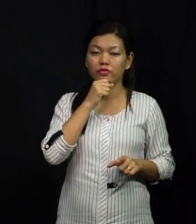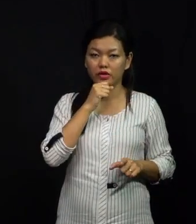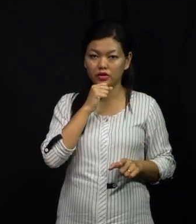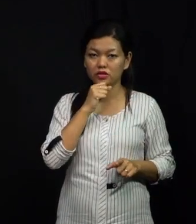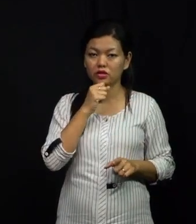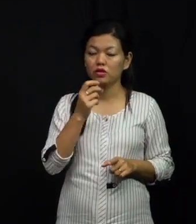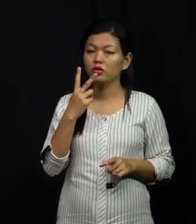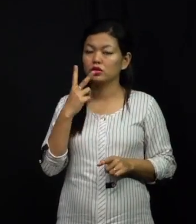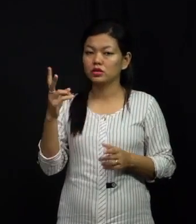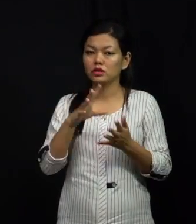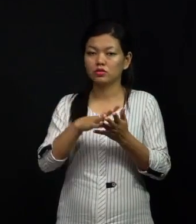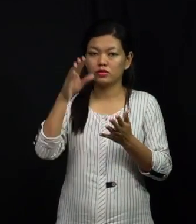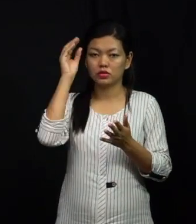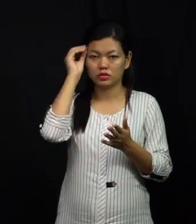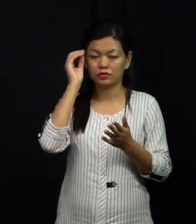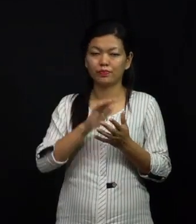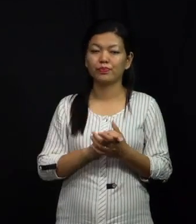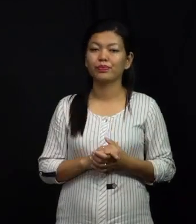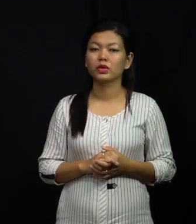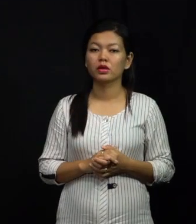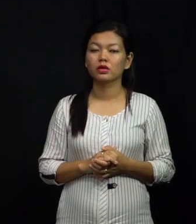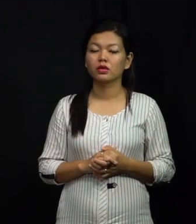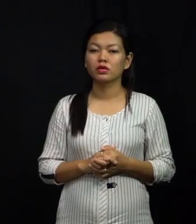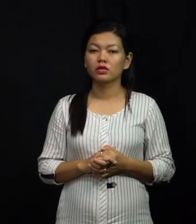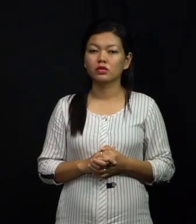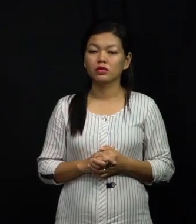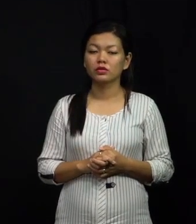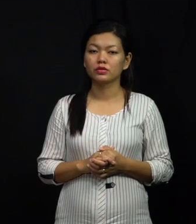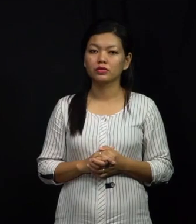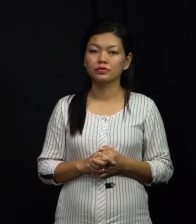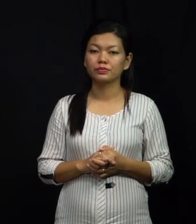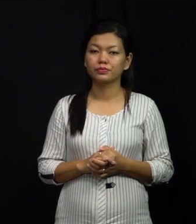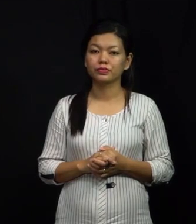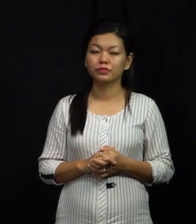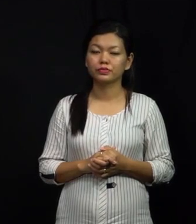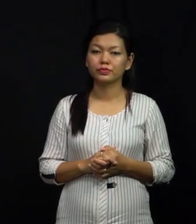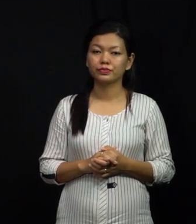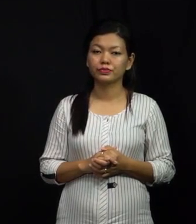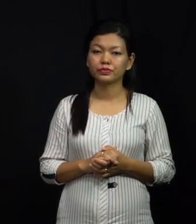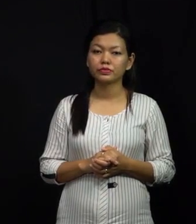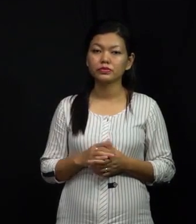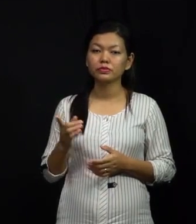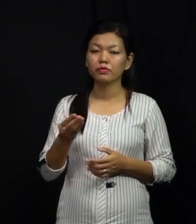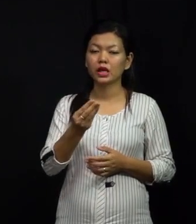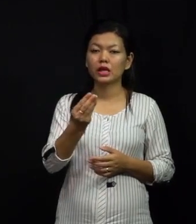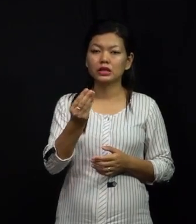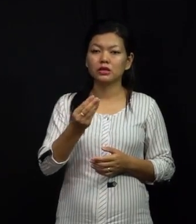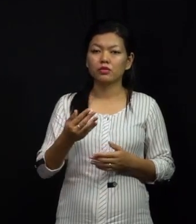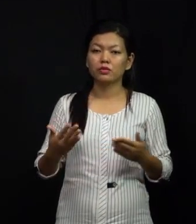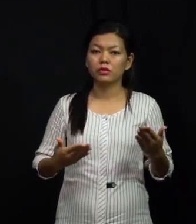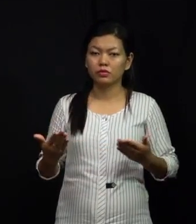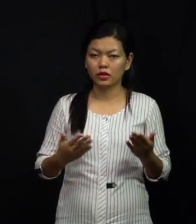emotional development, and then intellectual development, right? So what are some of the characteristics of